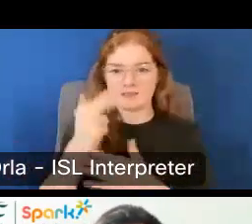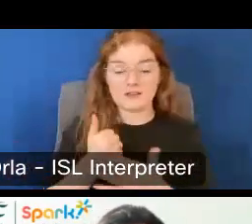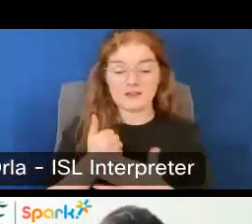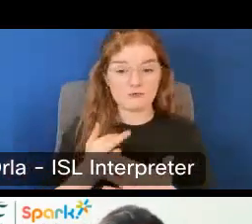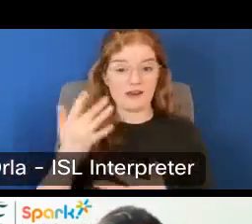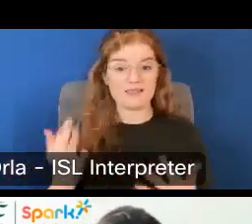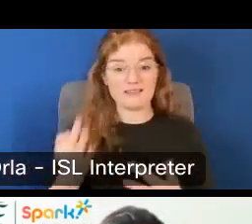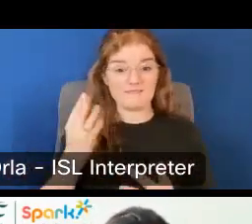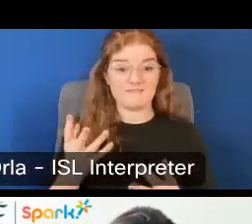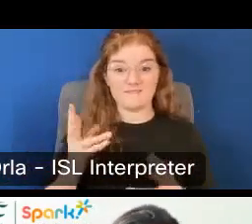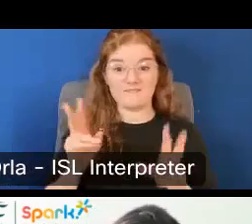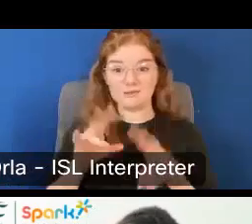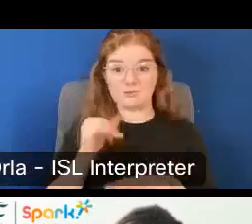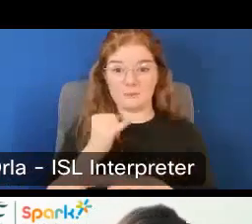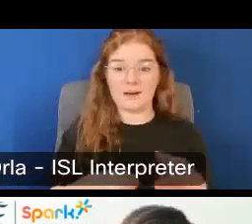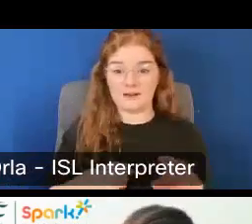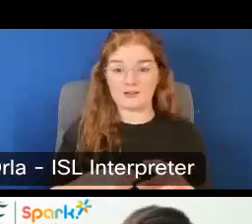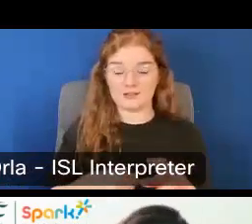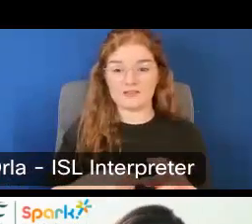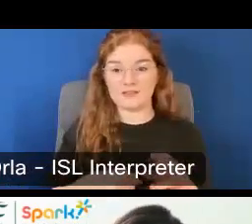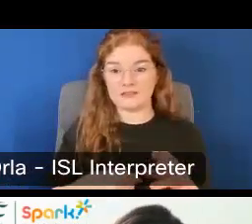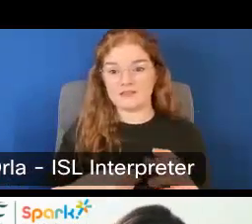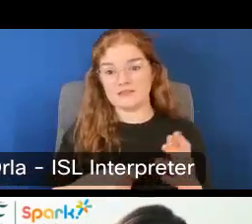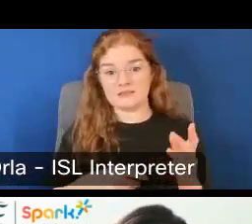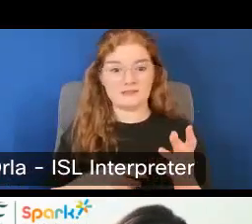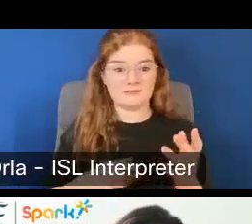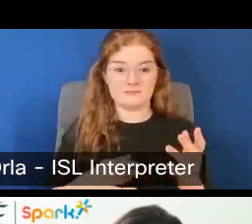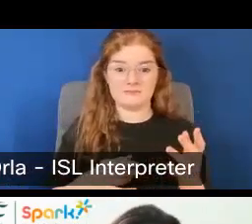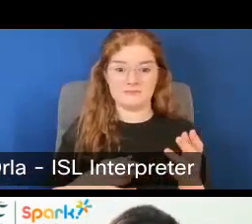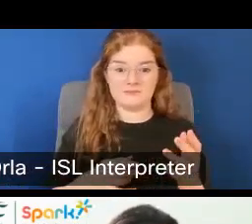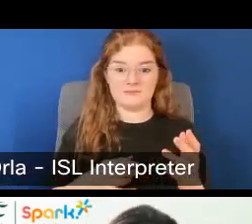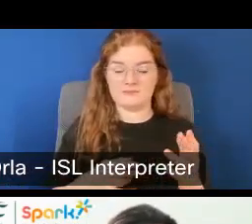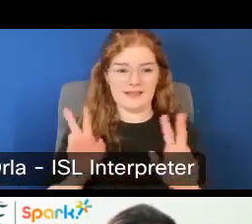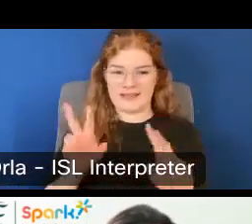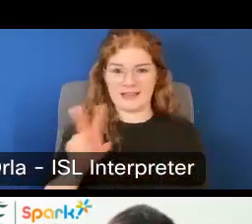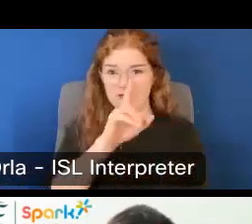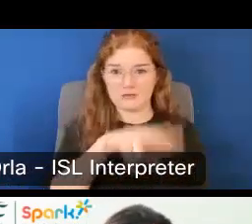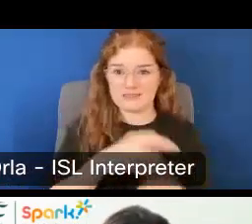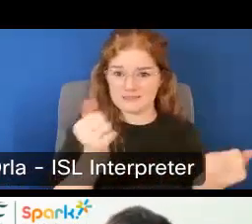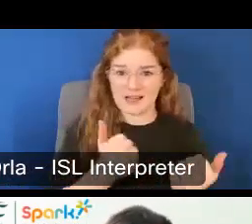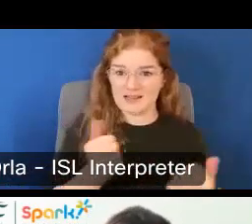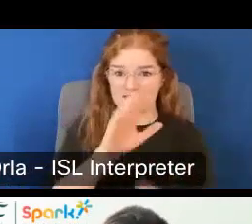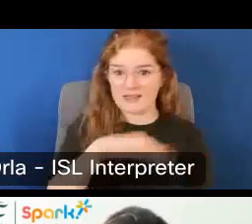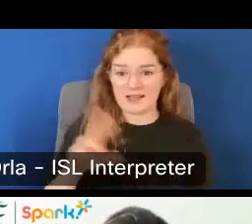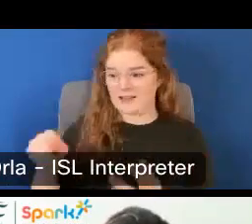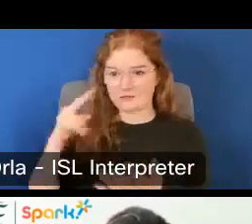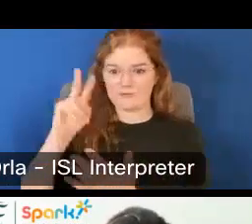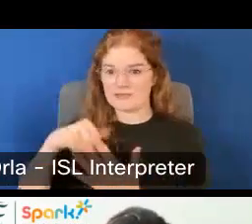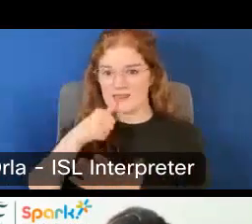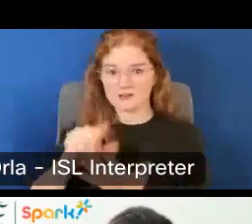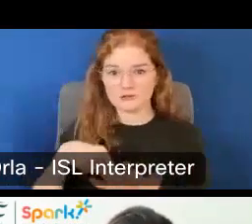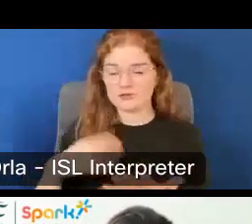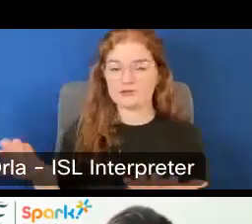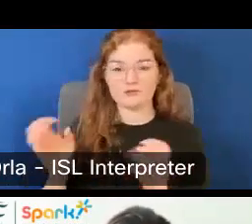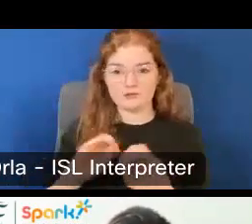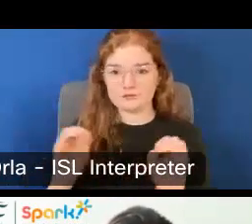these visual impairments, mimicked, they couldn't actually make out the wording on the signage